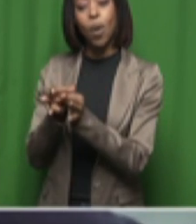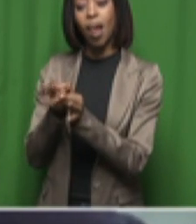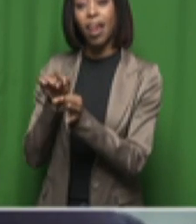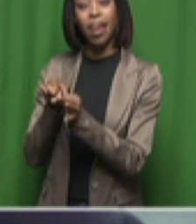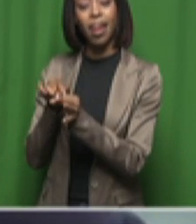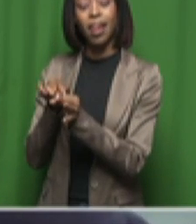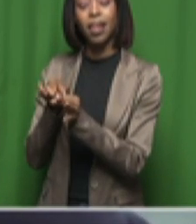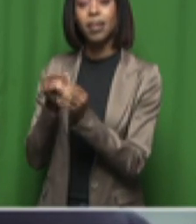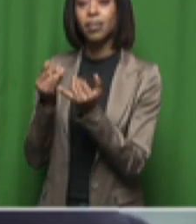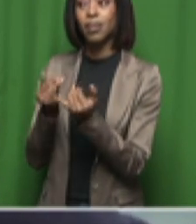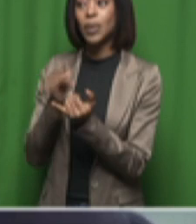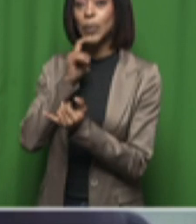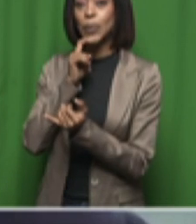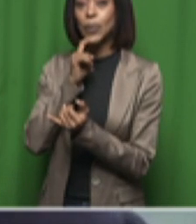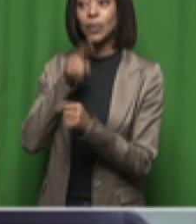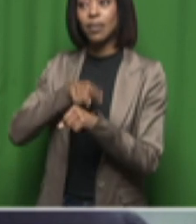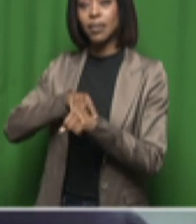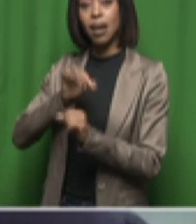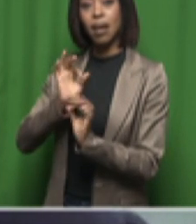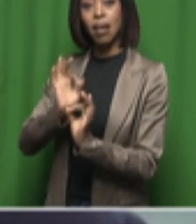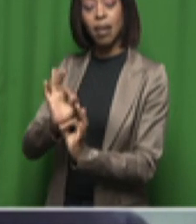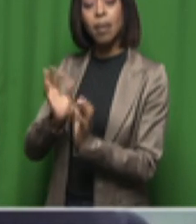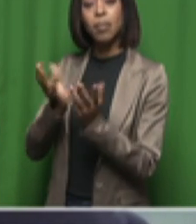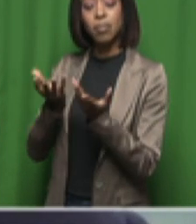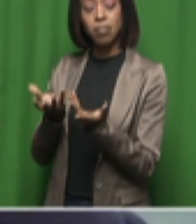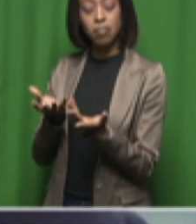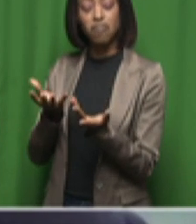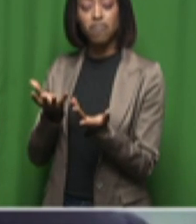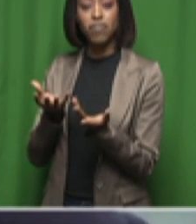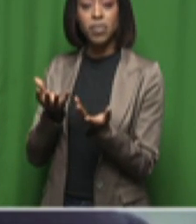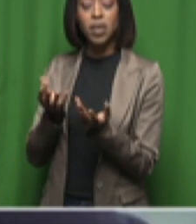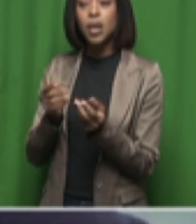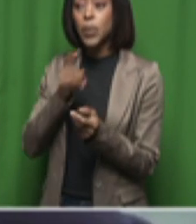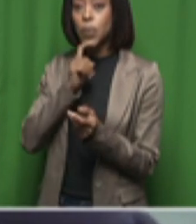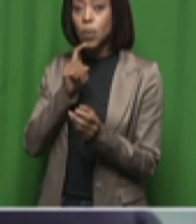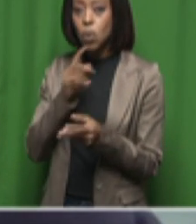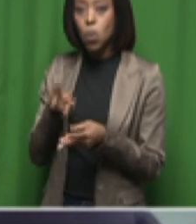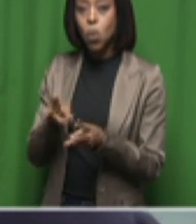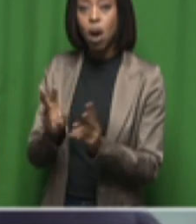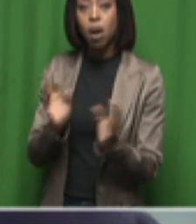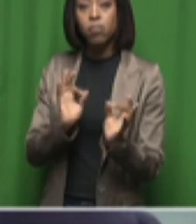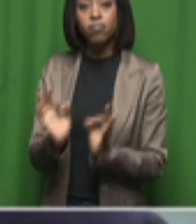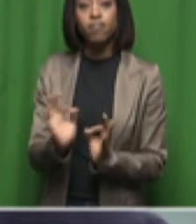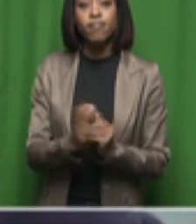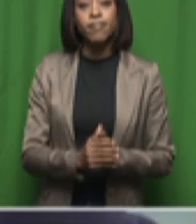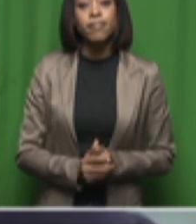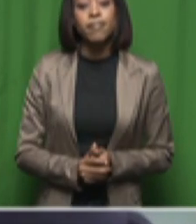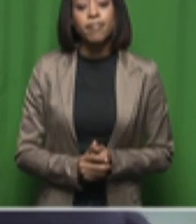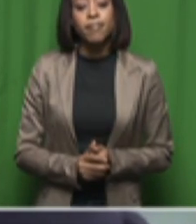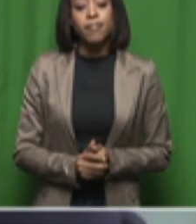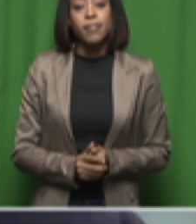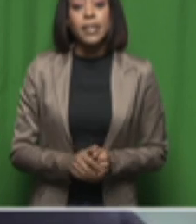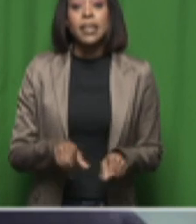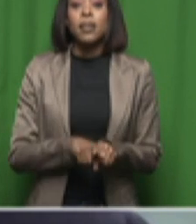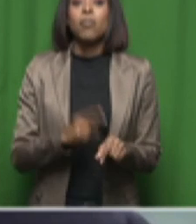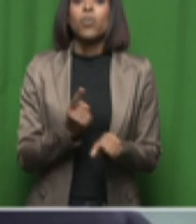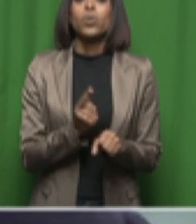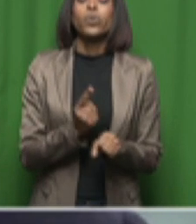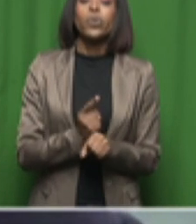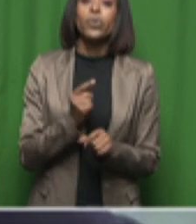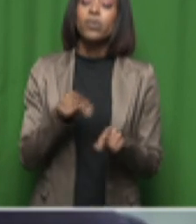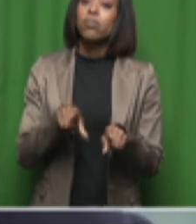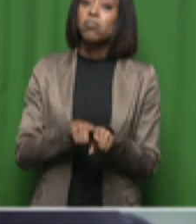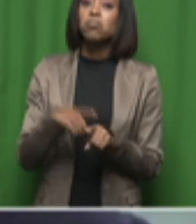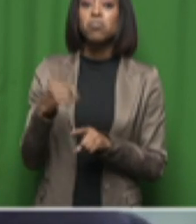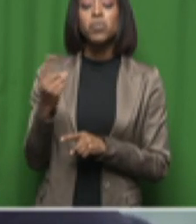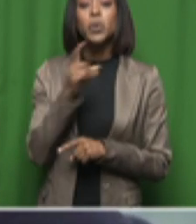you really want to make use of their time a lot more optimally and efficiently. And they would then,